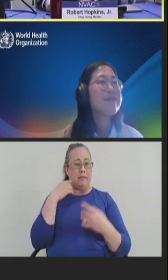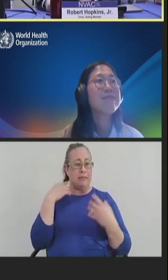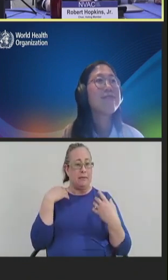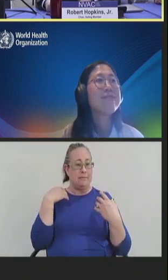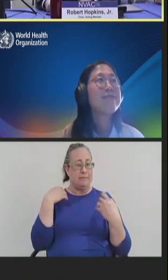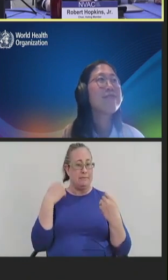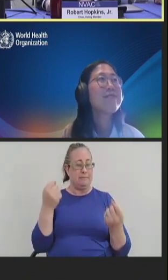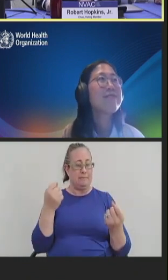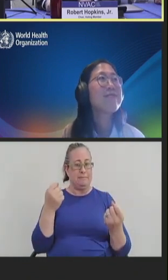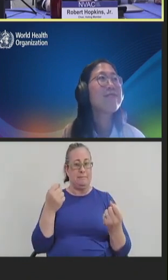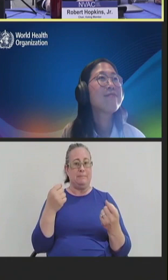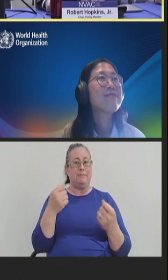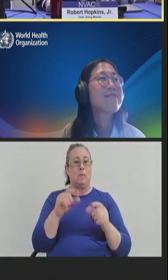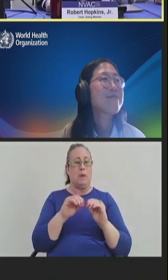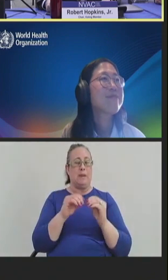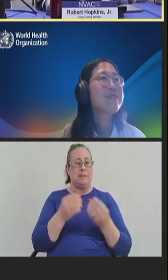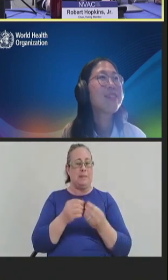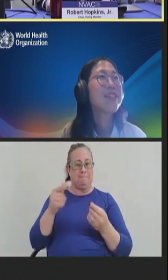slides are up. You have the floor.